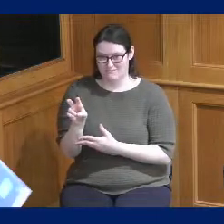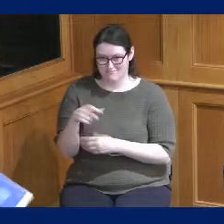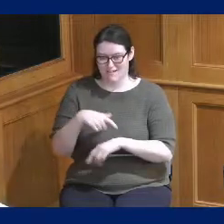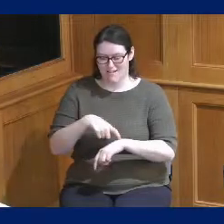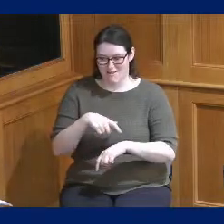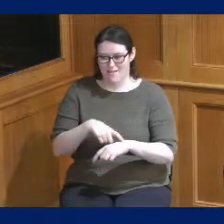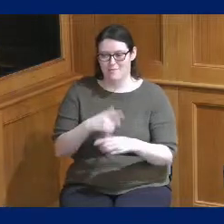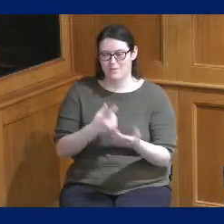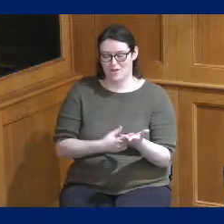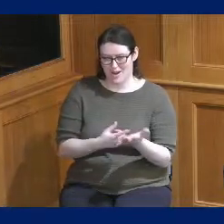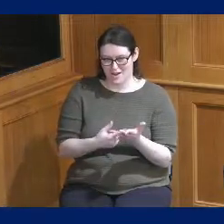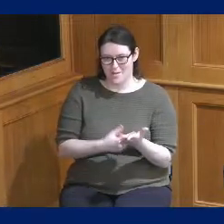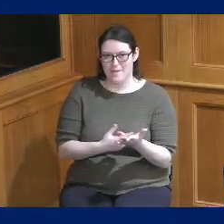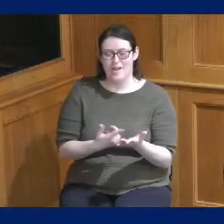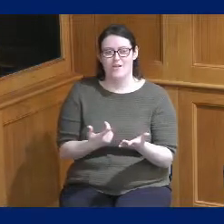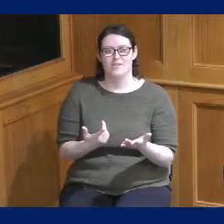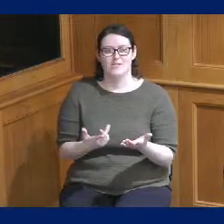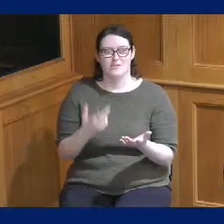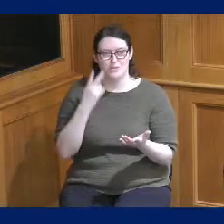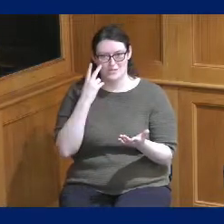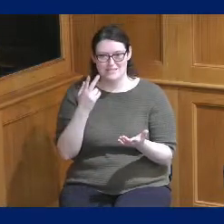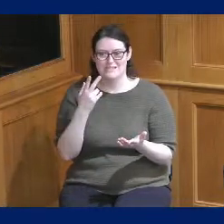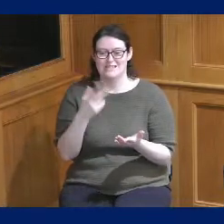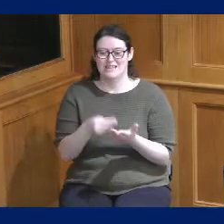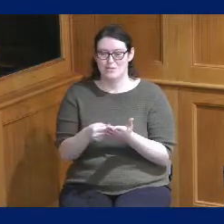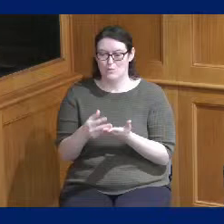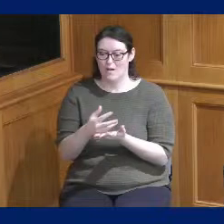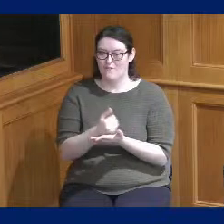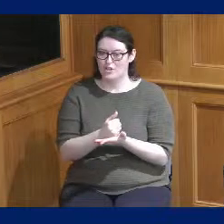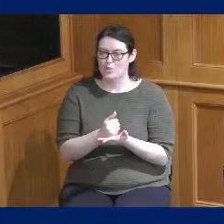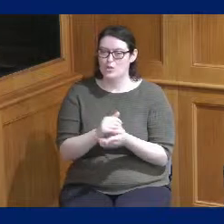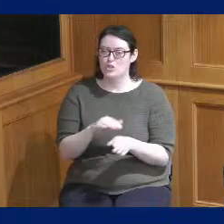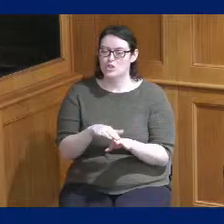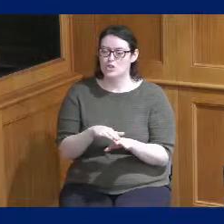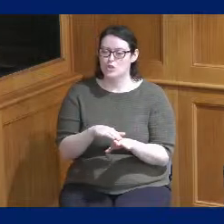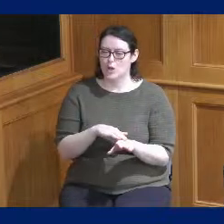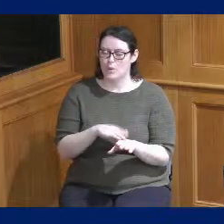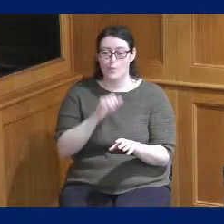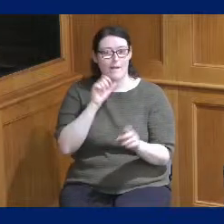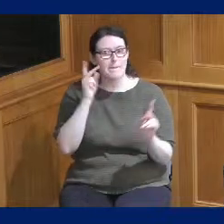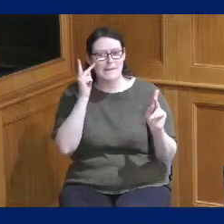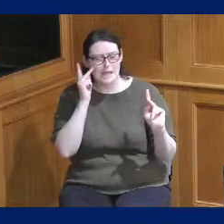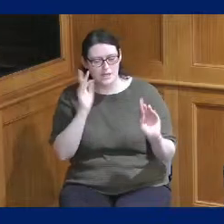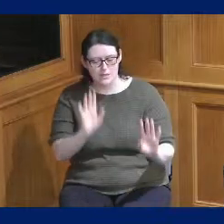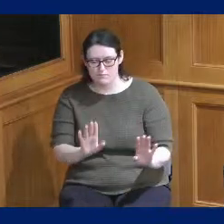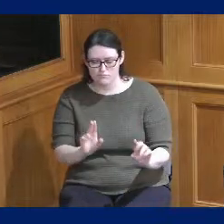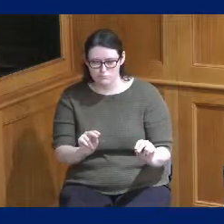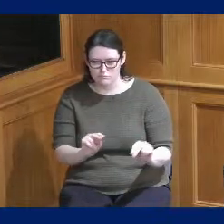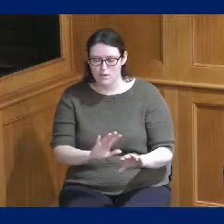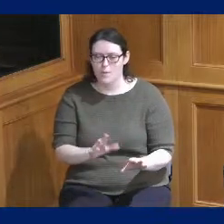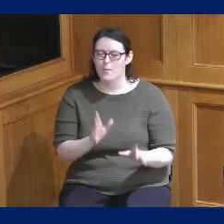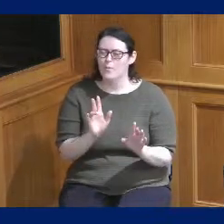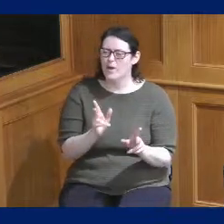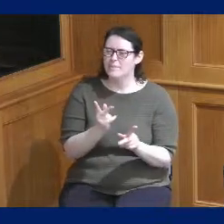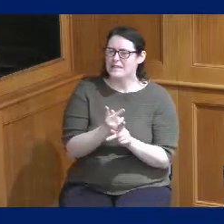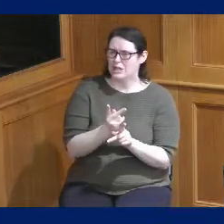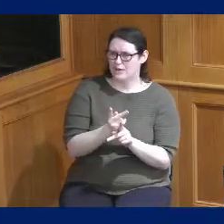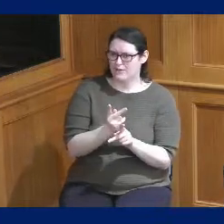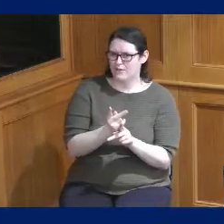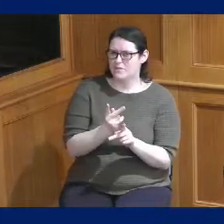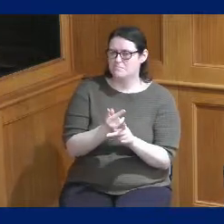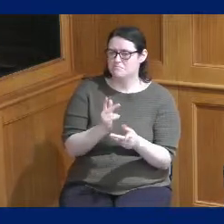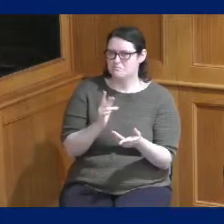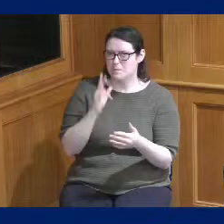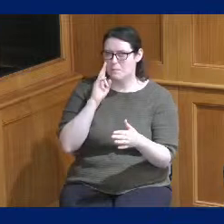again, we talked a little bit about this, but we are seeing slower revenue growth right now. We are not panicking about that, but at the same time, we want to be cautious about how we're projecting